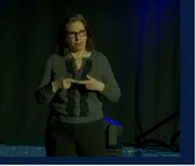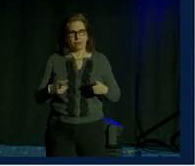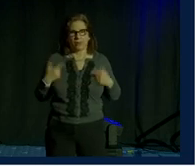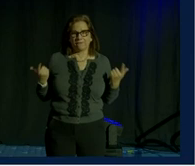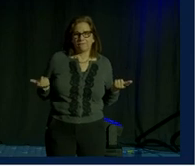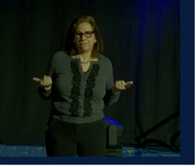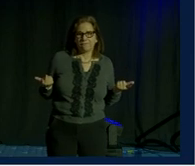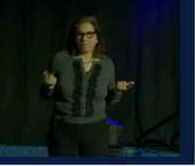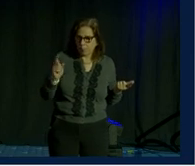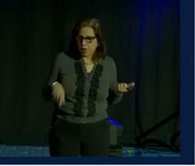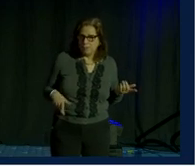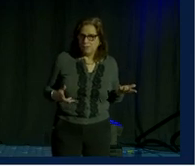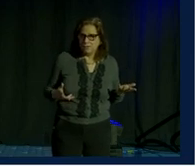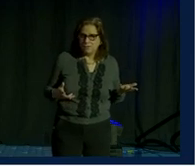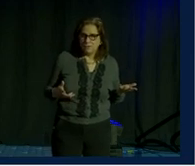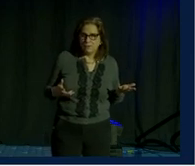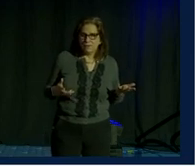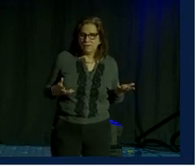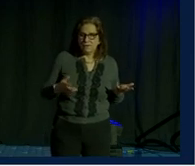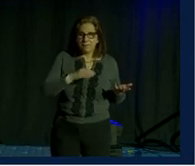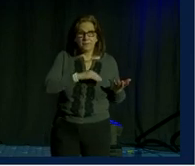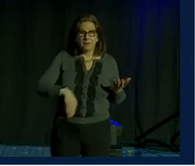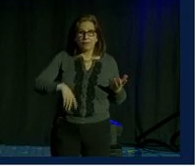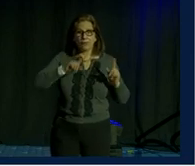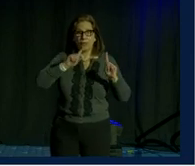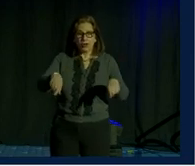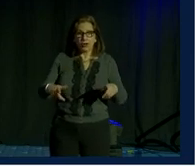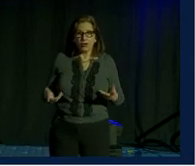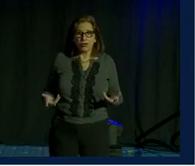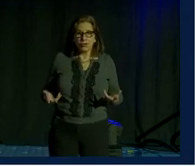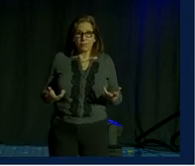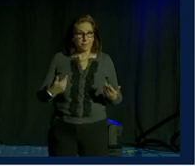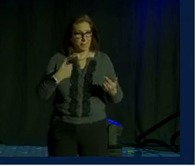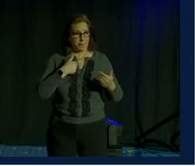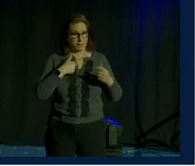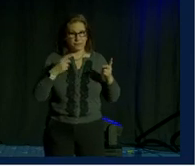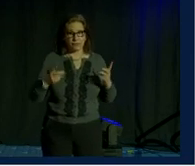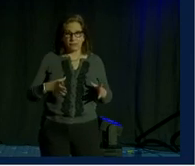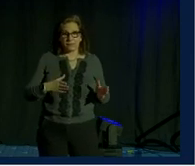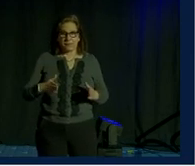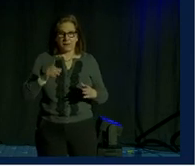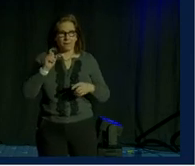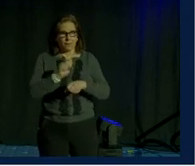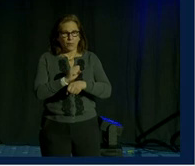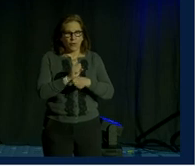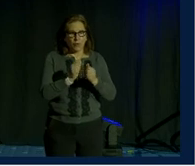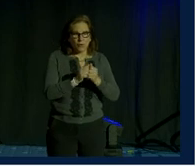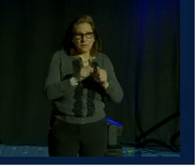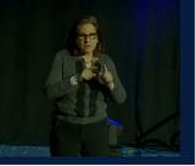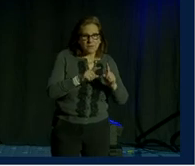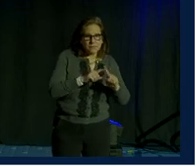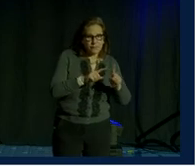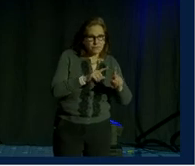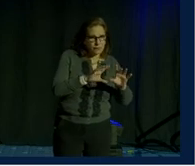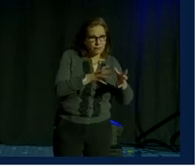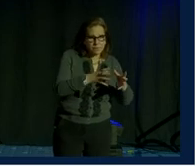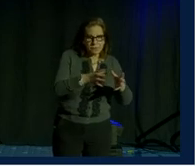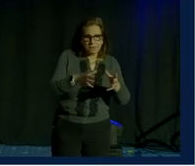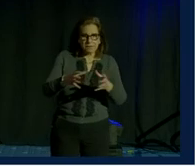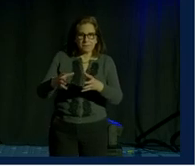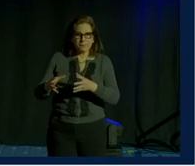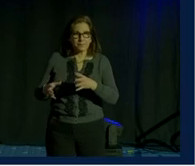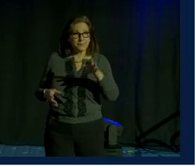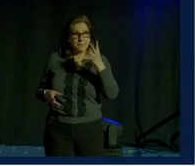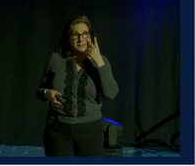As part of that mayor's order, she directed us to work regionally. And as you can see in this